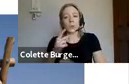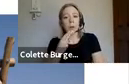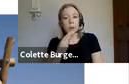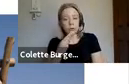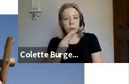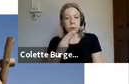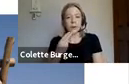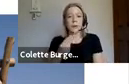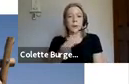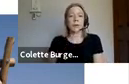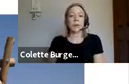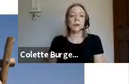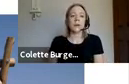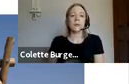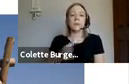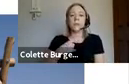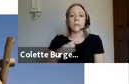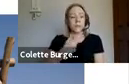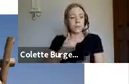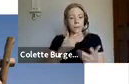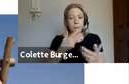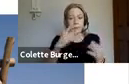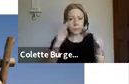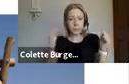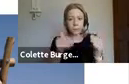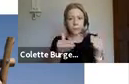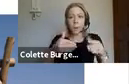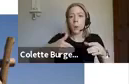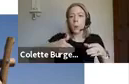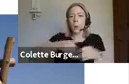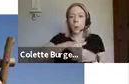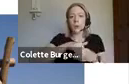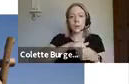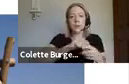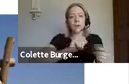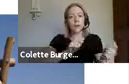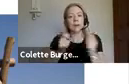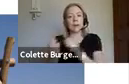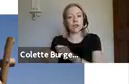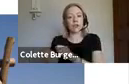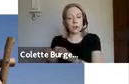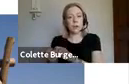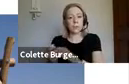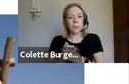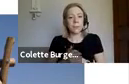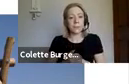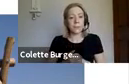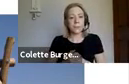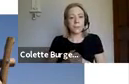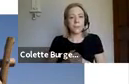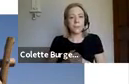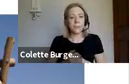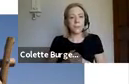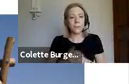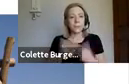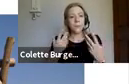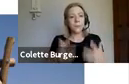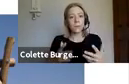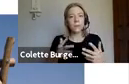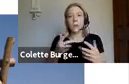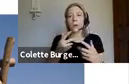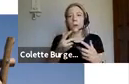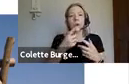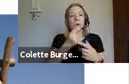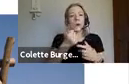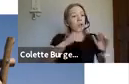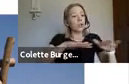were looking at that inclusive, successful transitioning. And so we filmed children who were about to depart